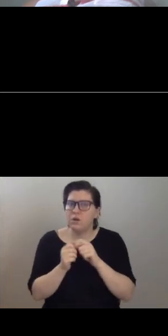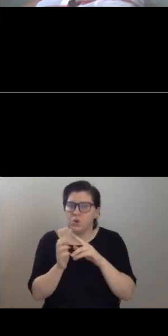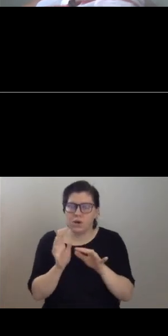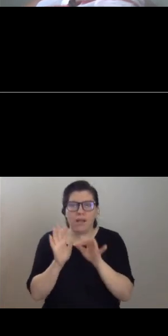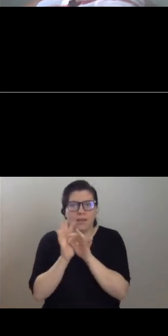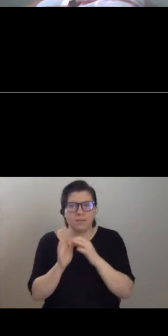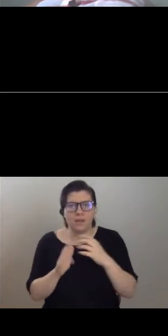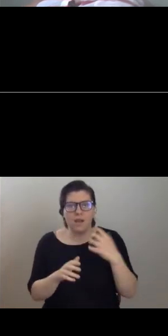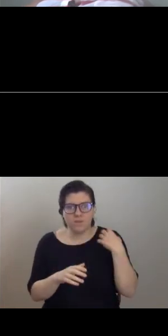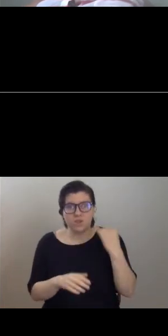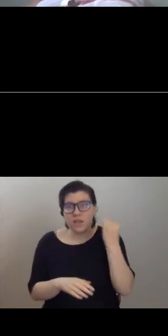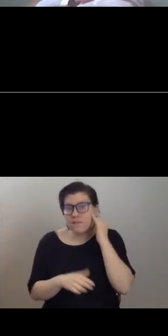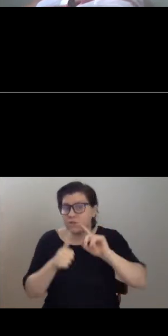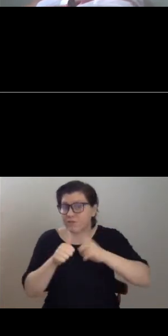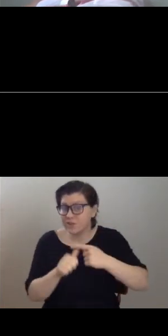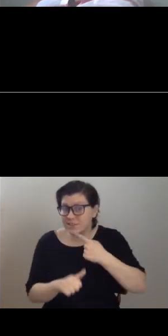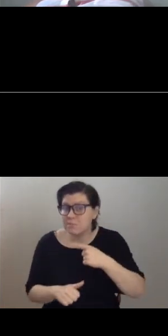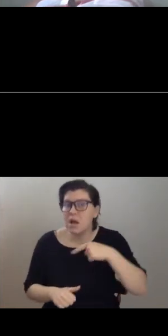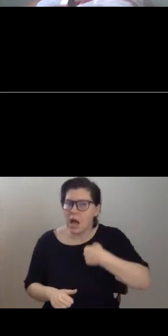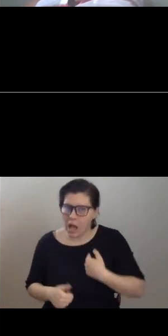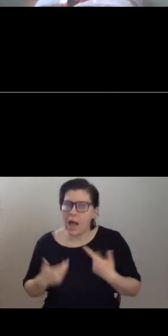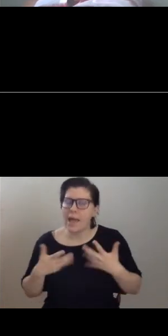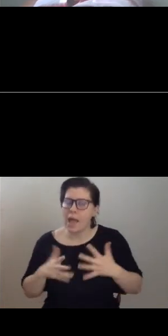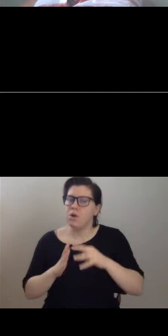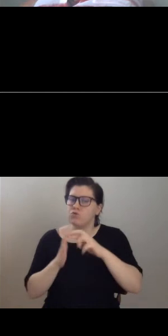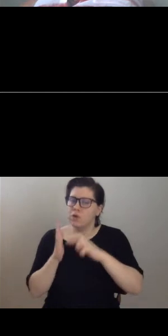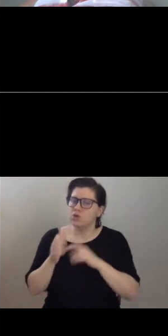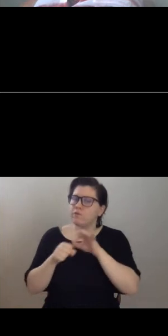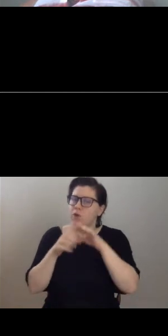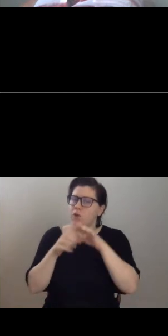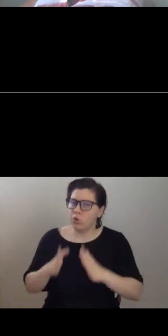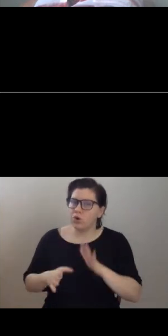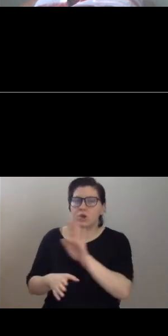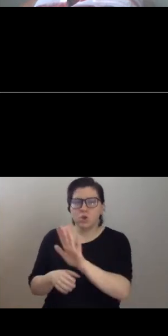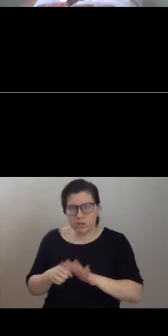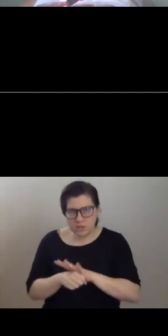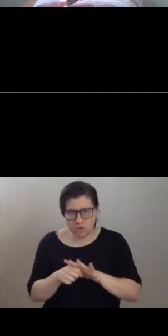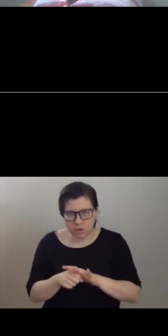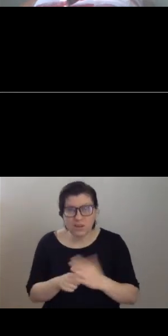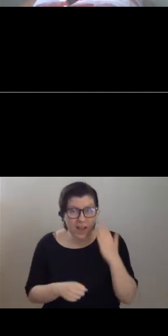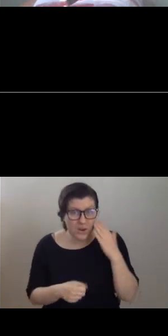registered voter in your district. I know you've also experienced that as well, Tracy. Yes,